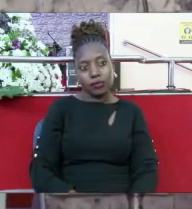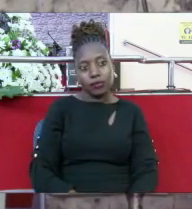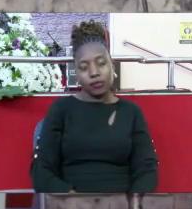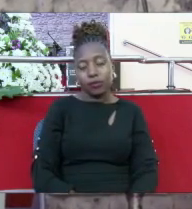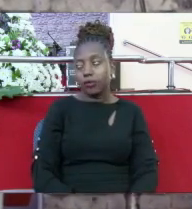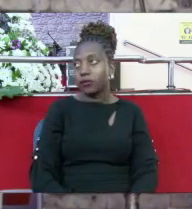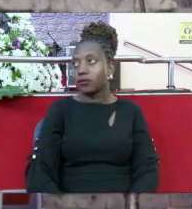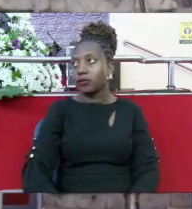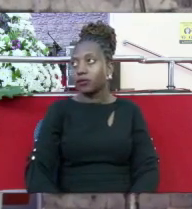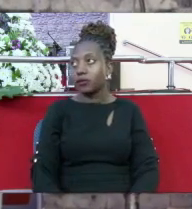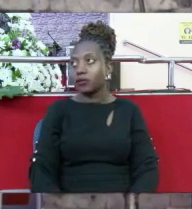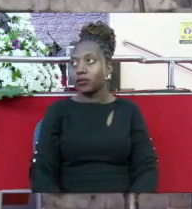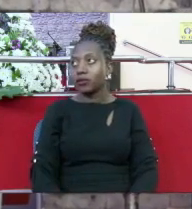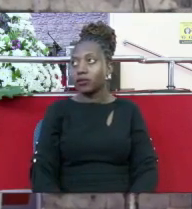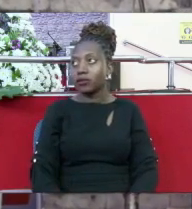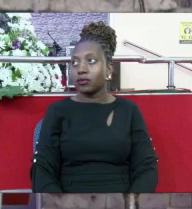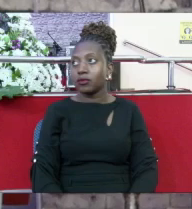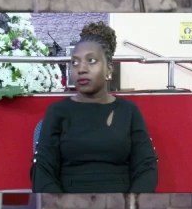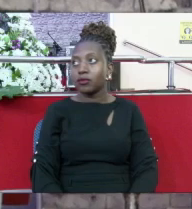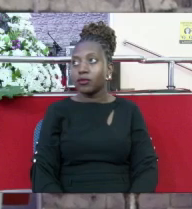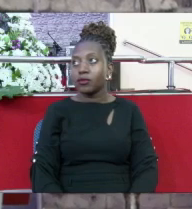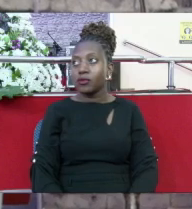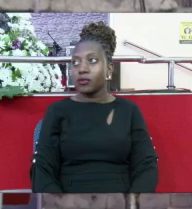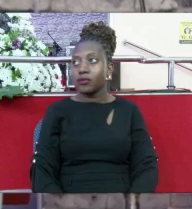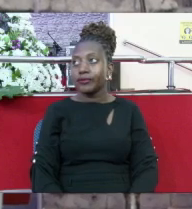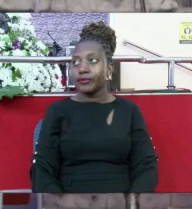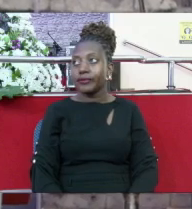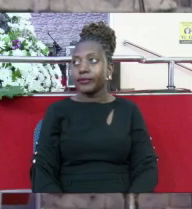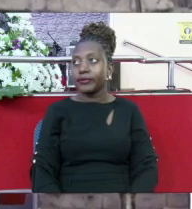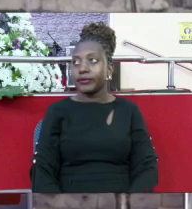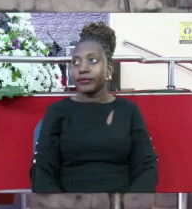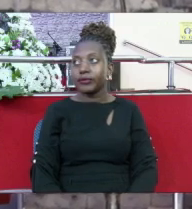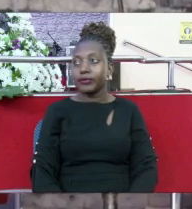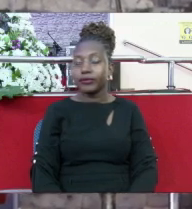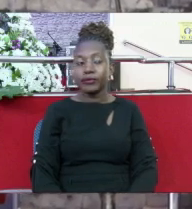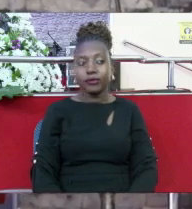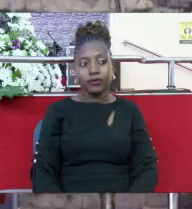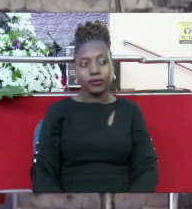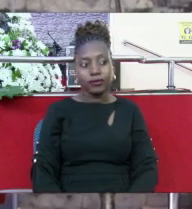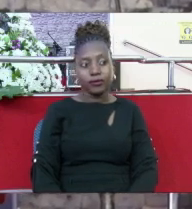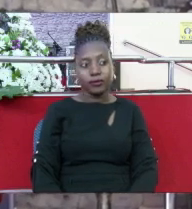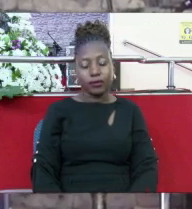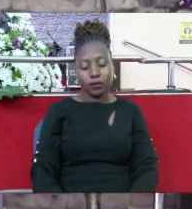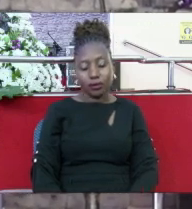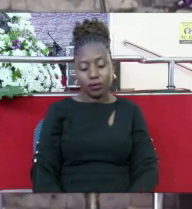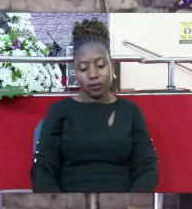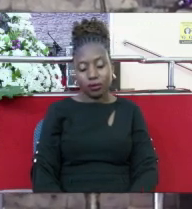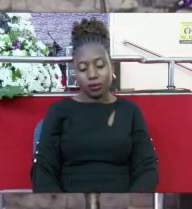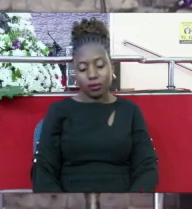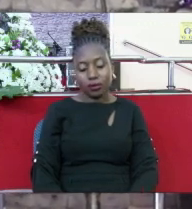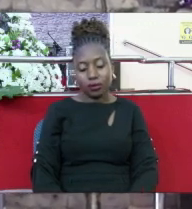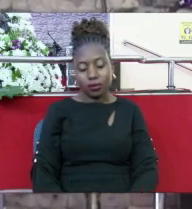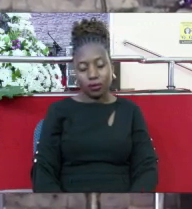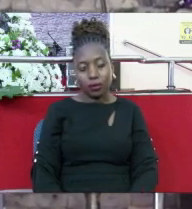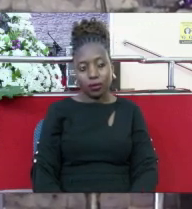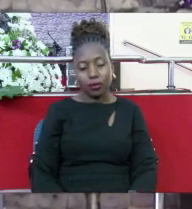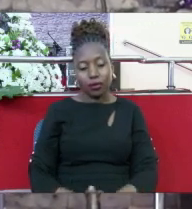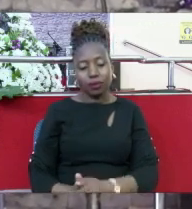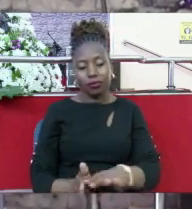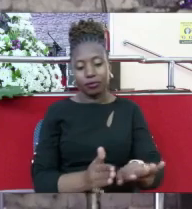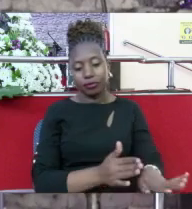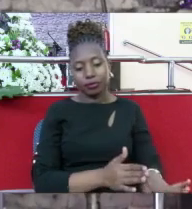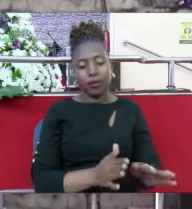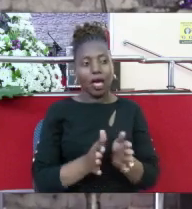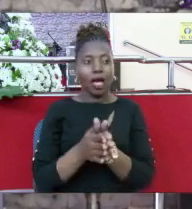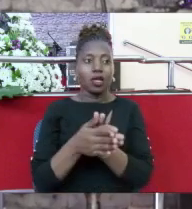tunaonyesha Mungu ya kwamba tuko na jukumu ya kuweza kutumia rasilimali vizuri. So in the parable that Jesus